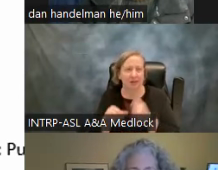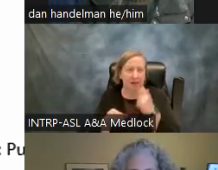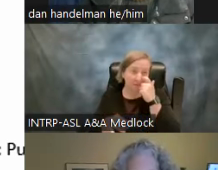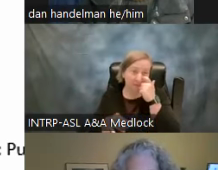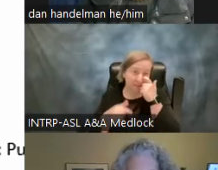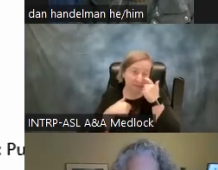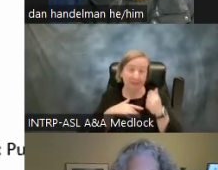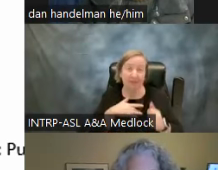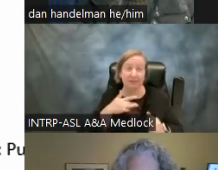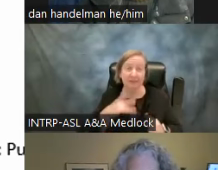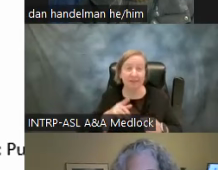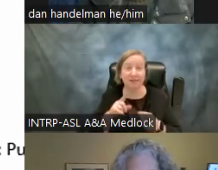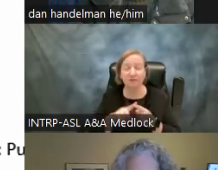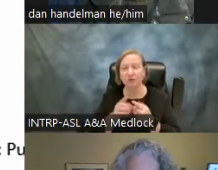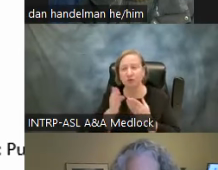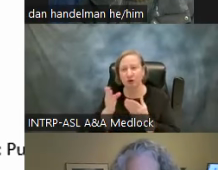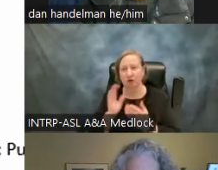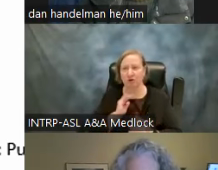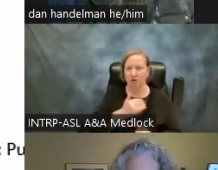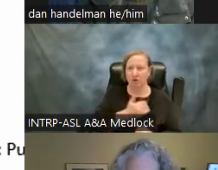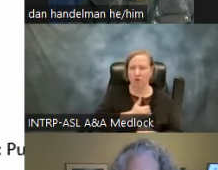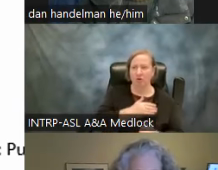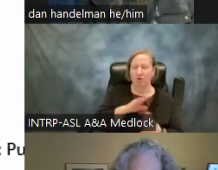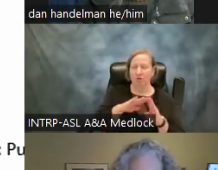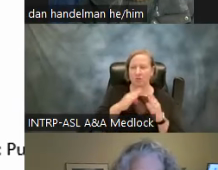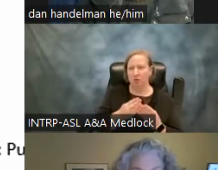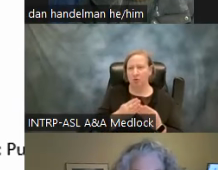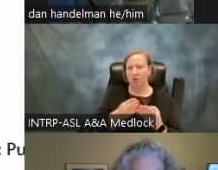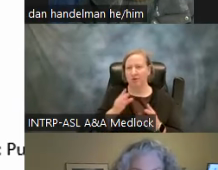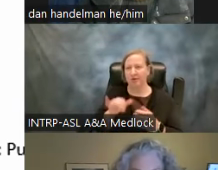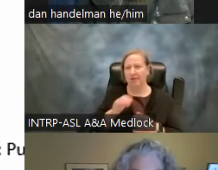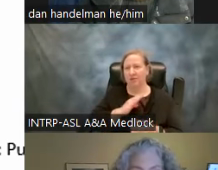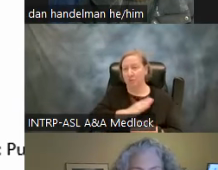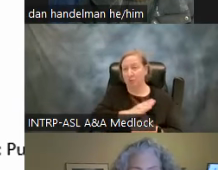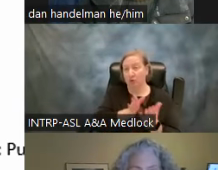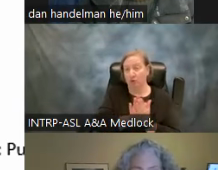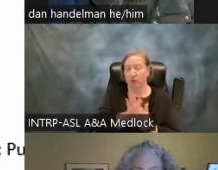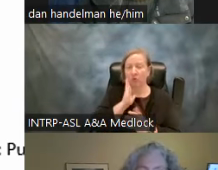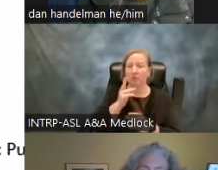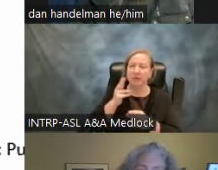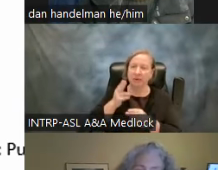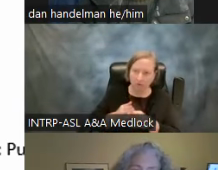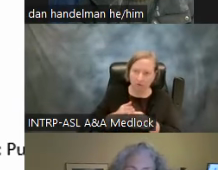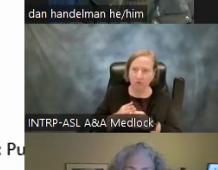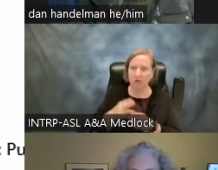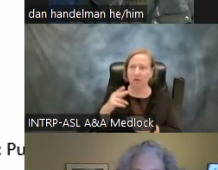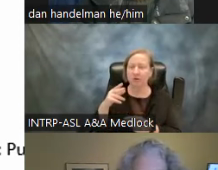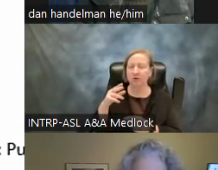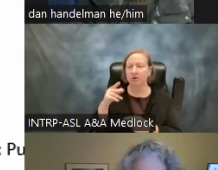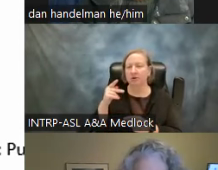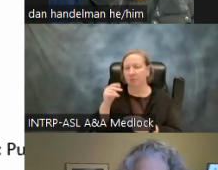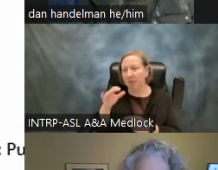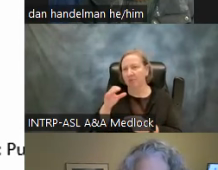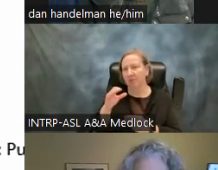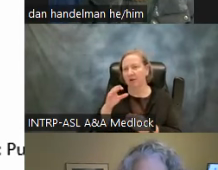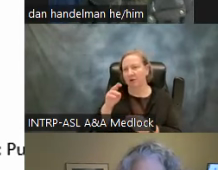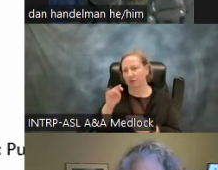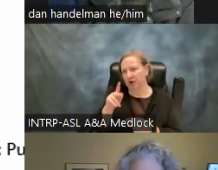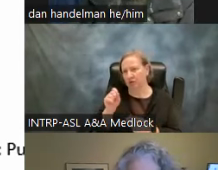sensitive to suggesting that the Bureau, that the board's request would be considered public